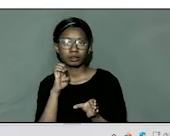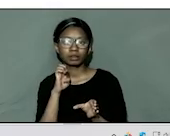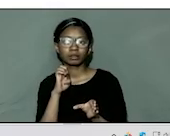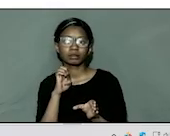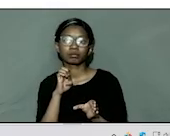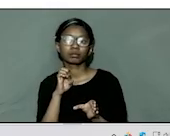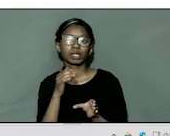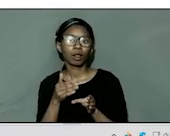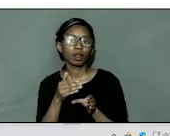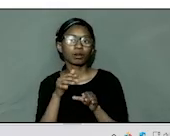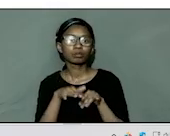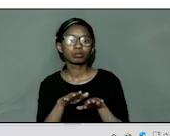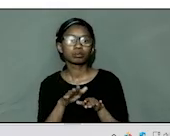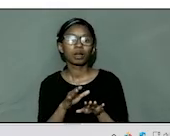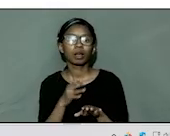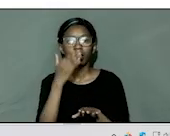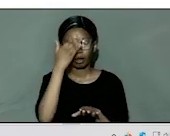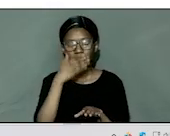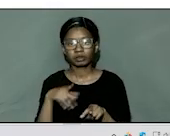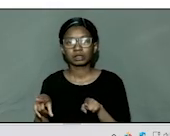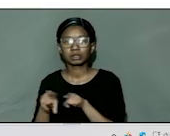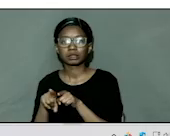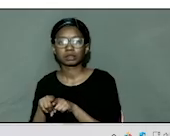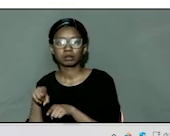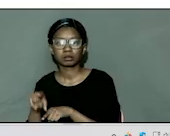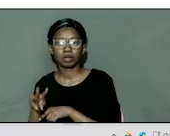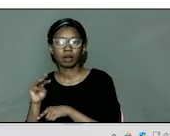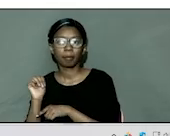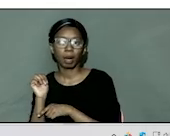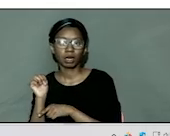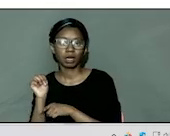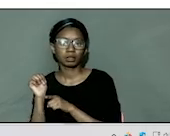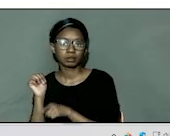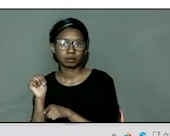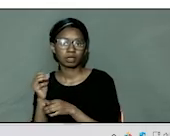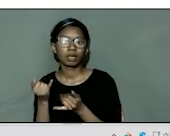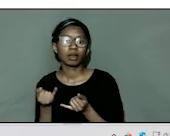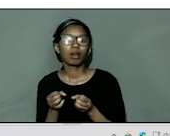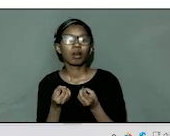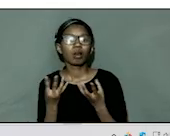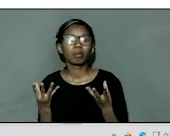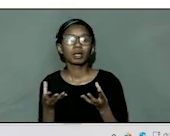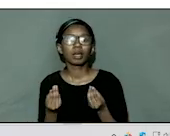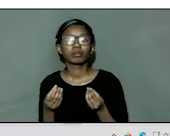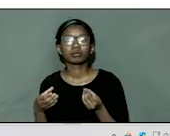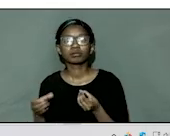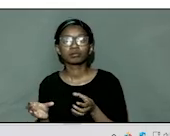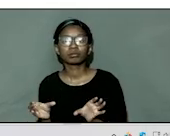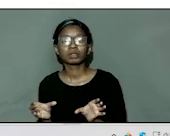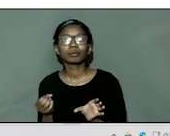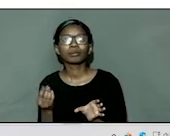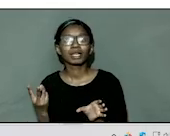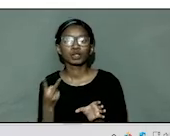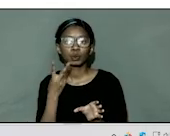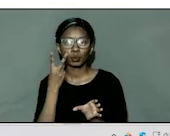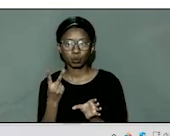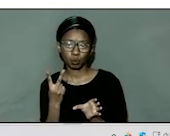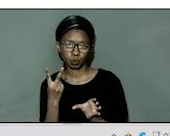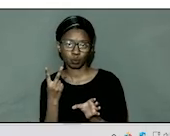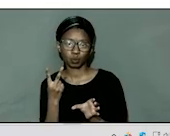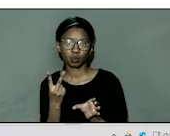what? Madagascar. So how many populations do we have here? They separated into two,